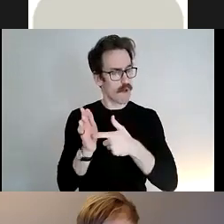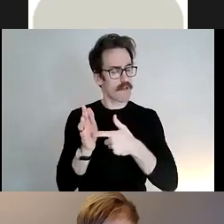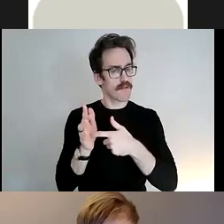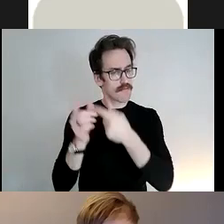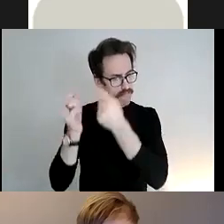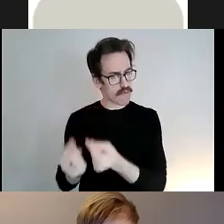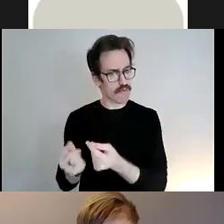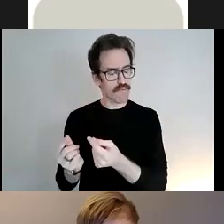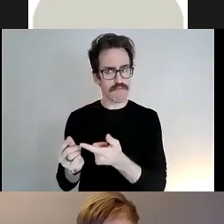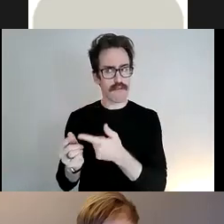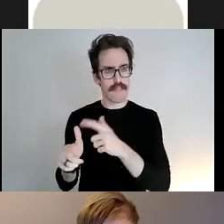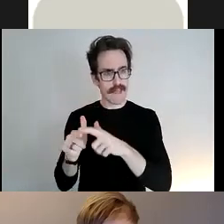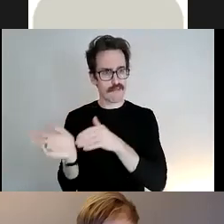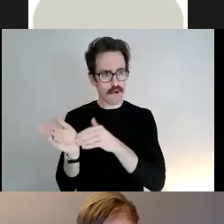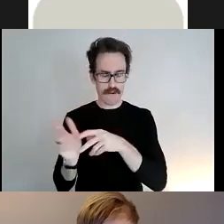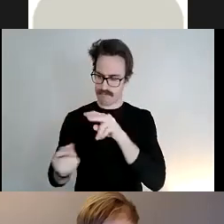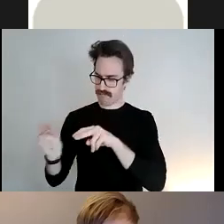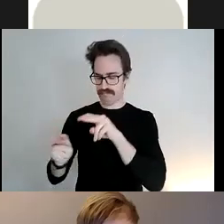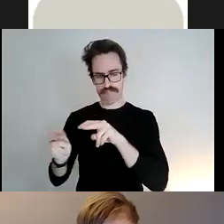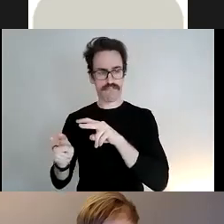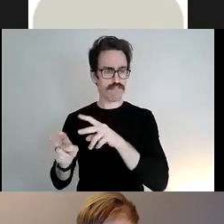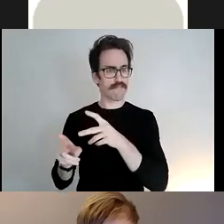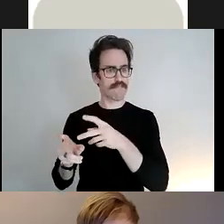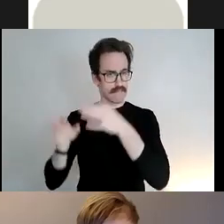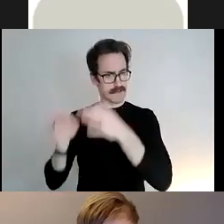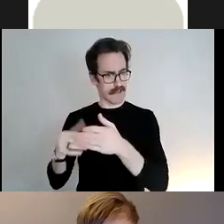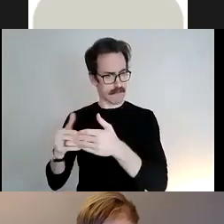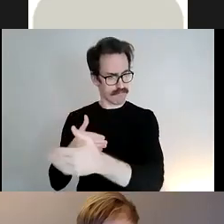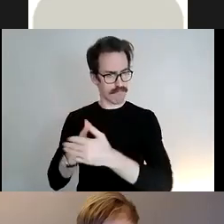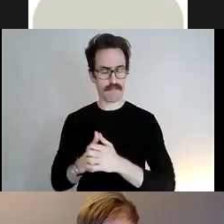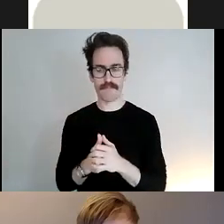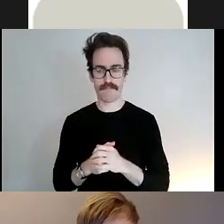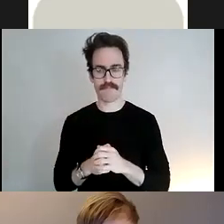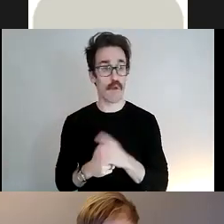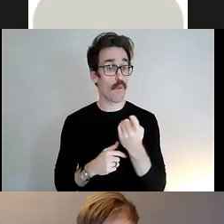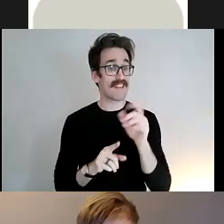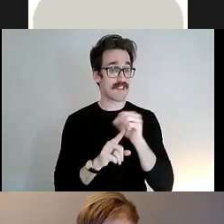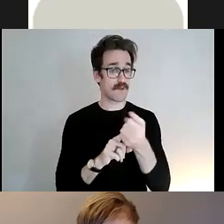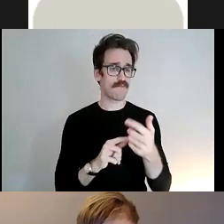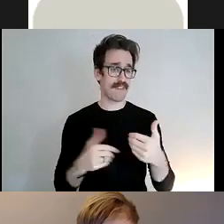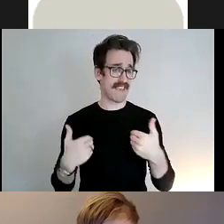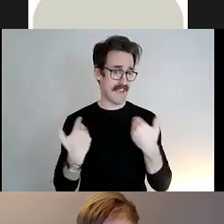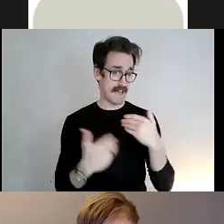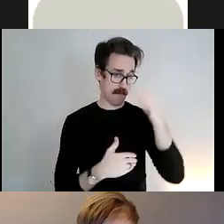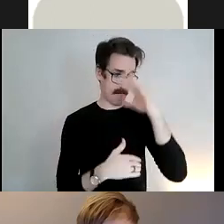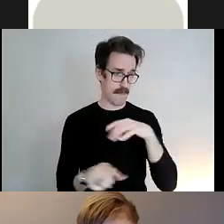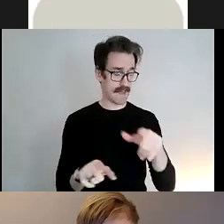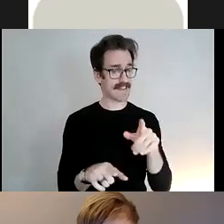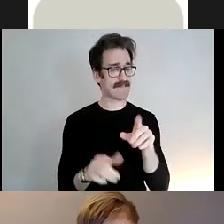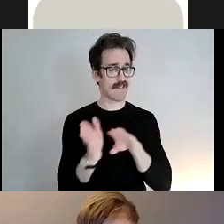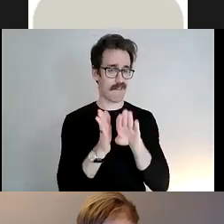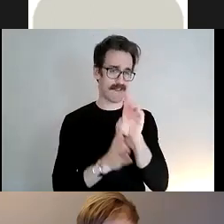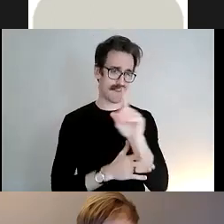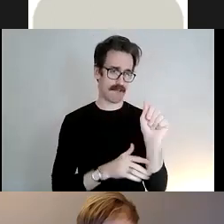So I had a situation where there was a young man with a developmental disability who was having major